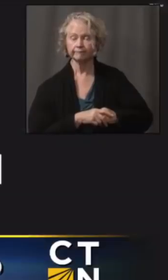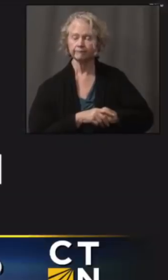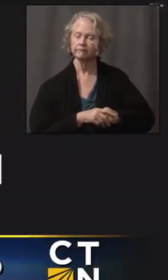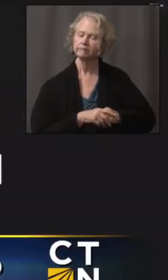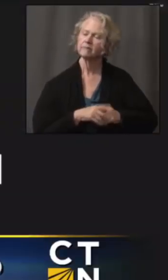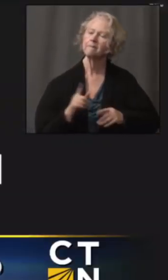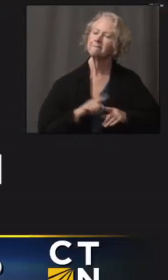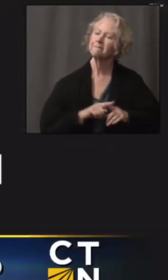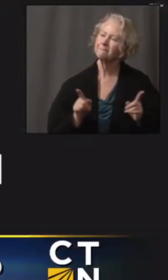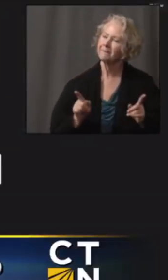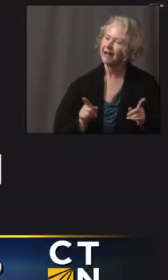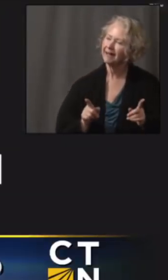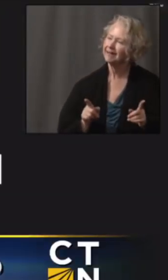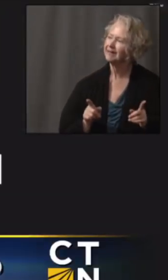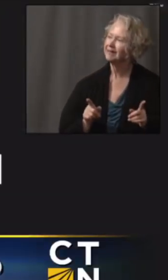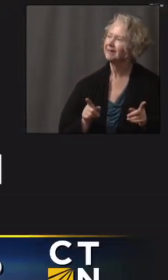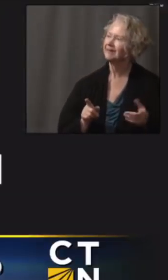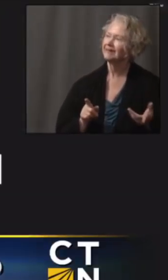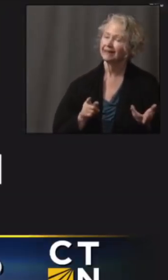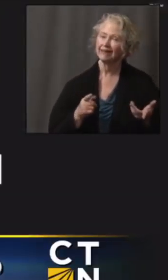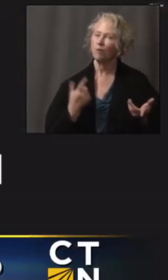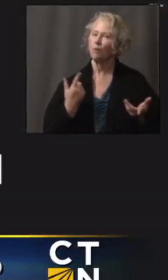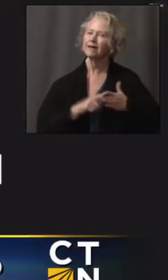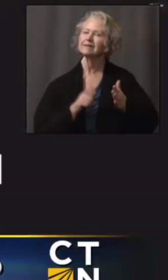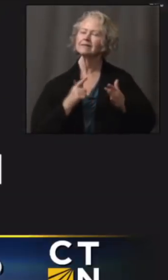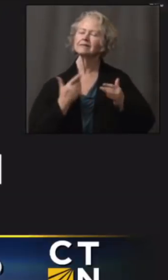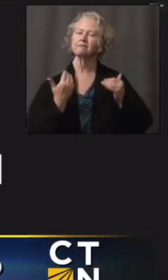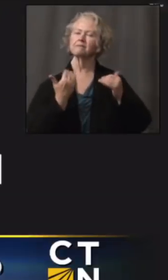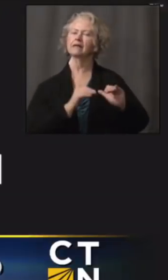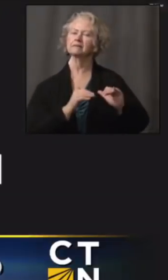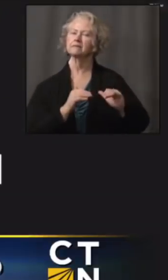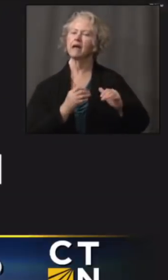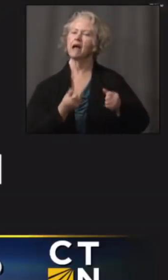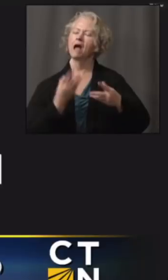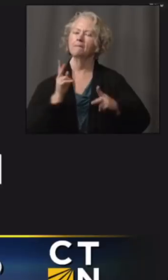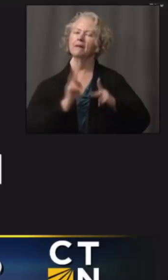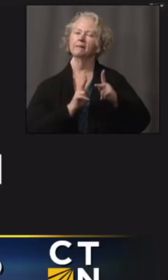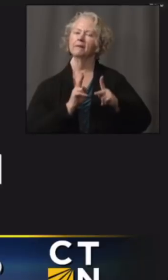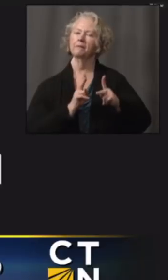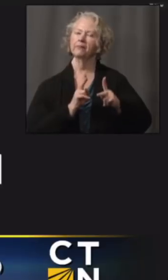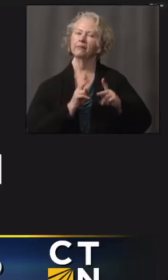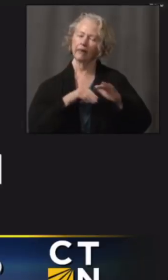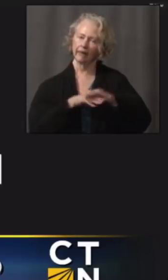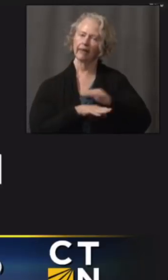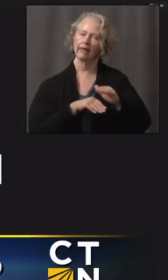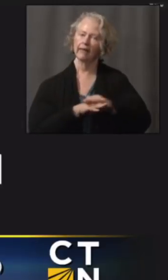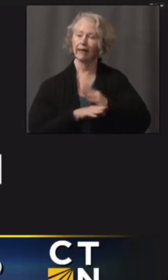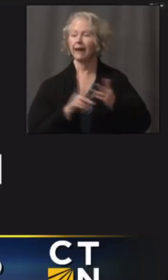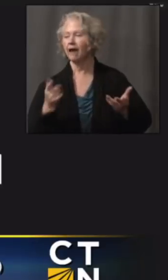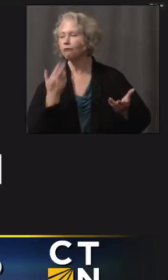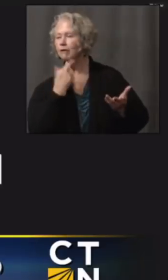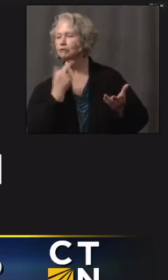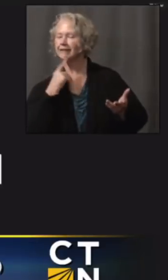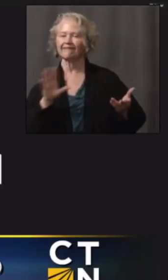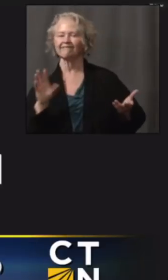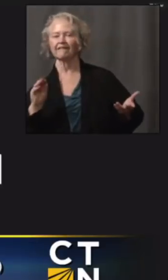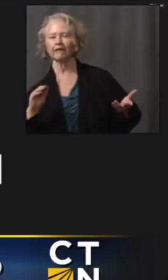But do they have like a capacity limit like the restaurants do? You know, the restaurants are sort of capped at